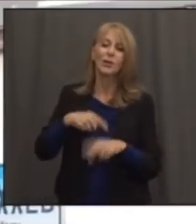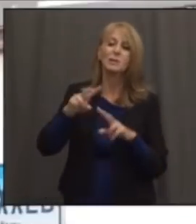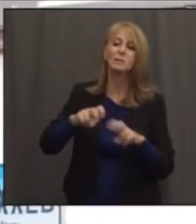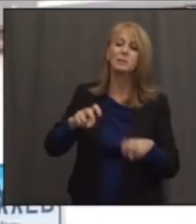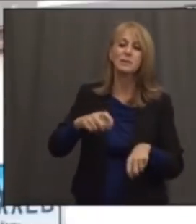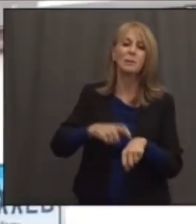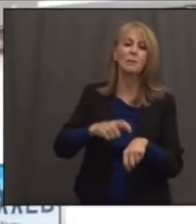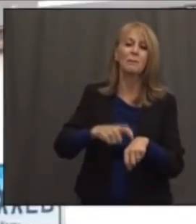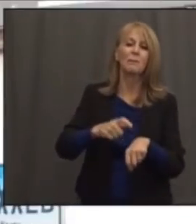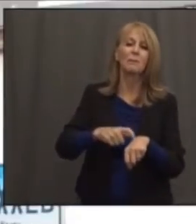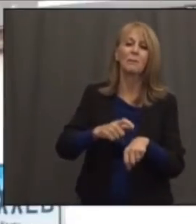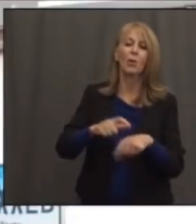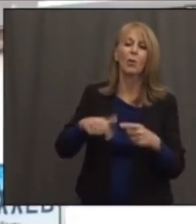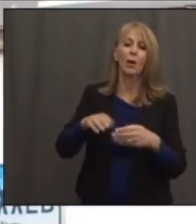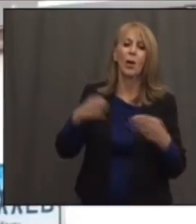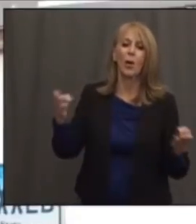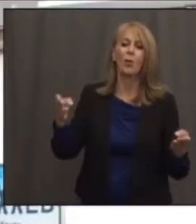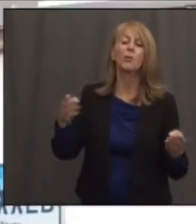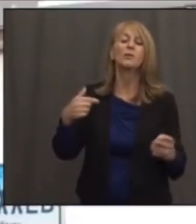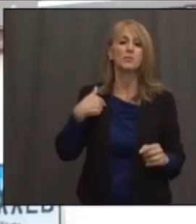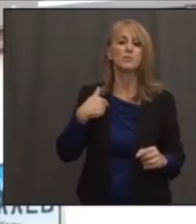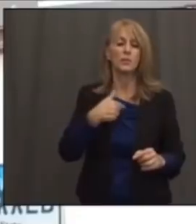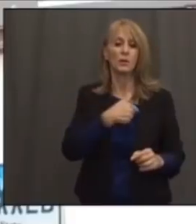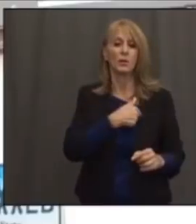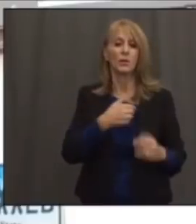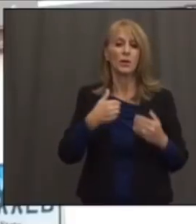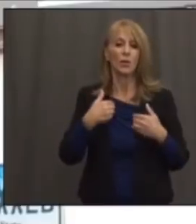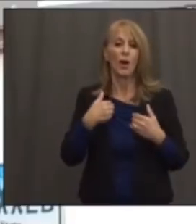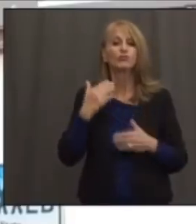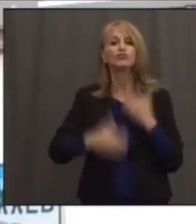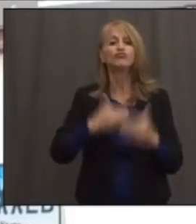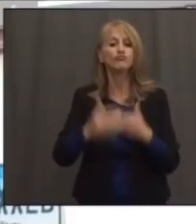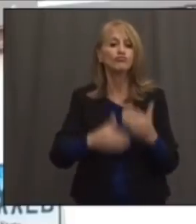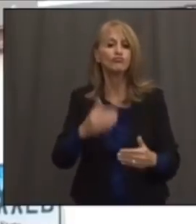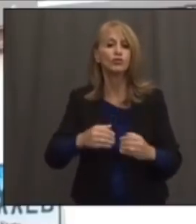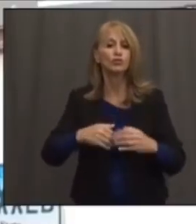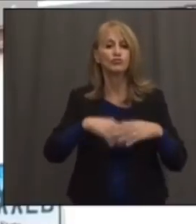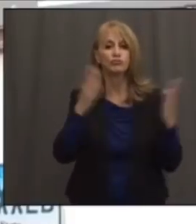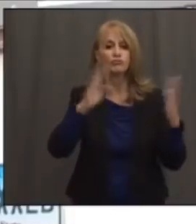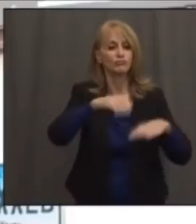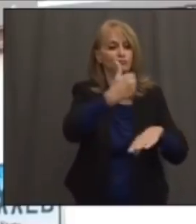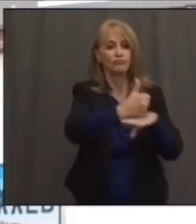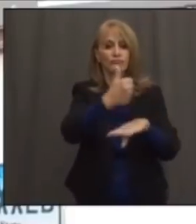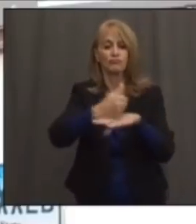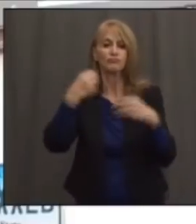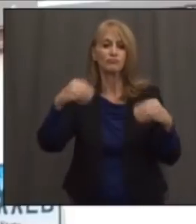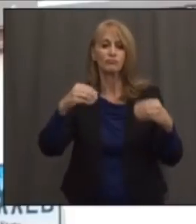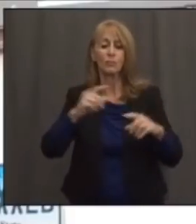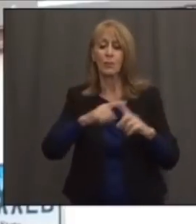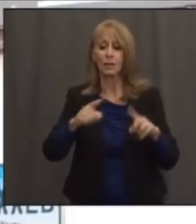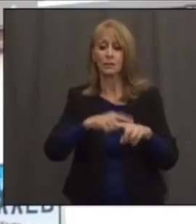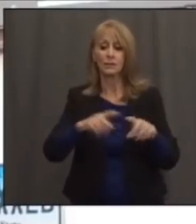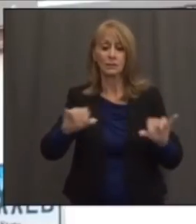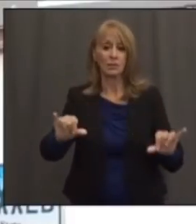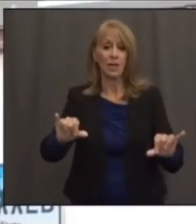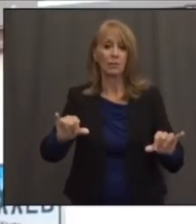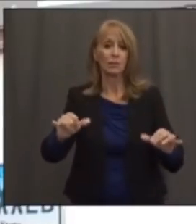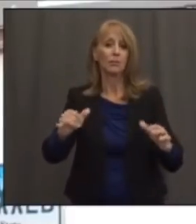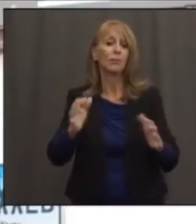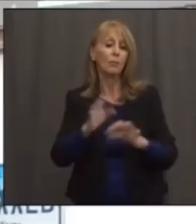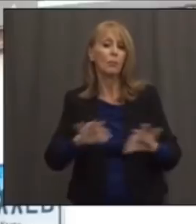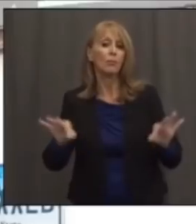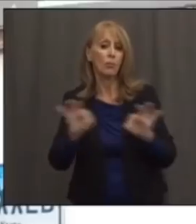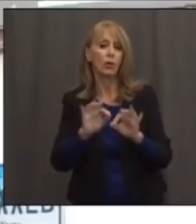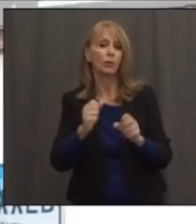in surrounding states, and of course we would like to move swiftly as quickly as we can. But at the same time, we want to make sure we get